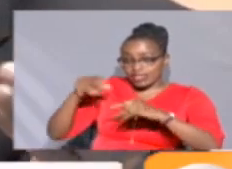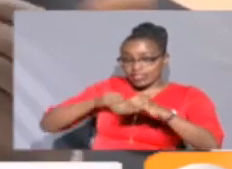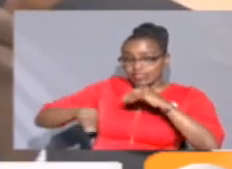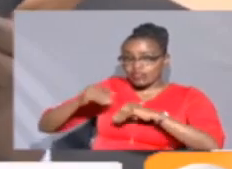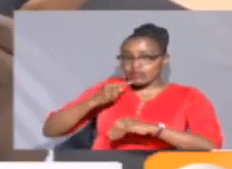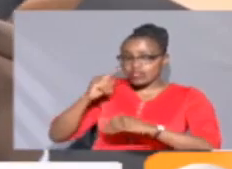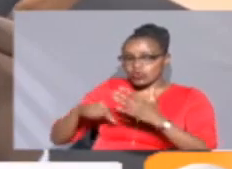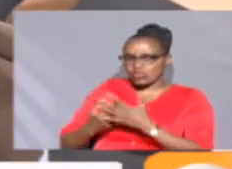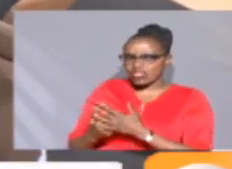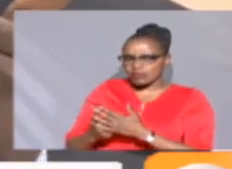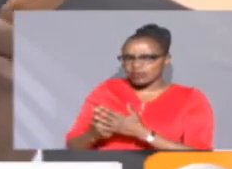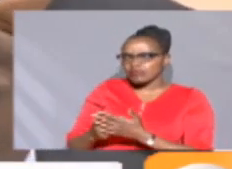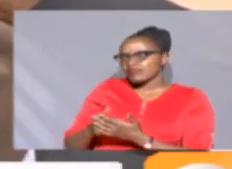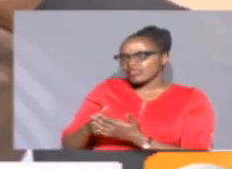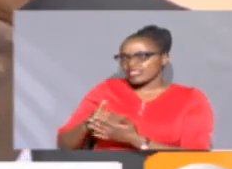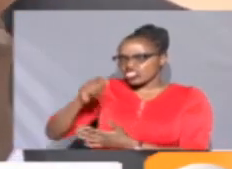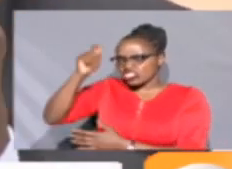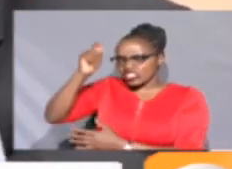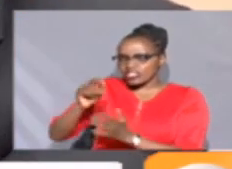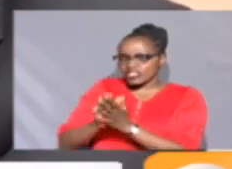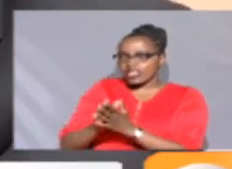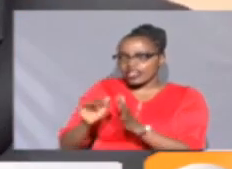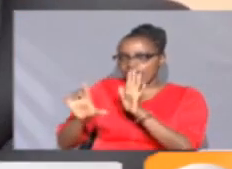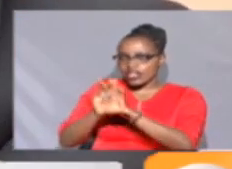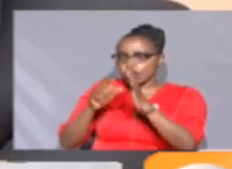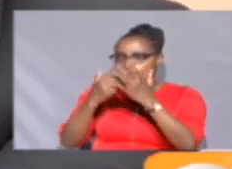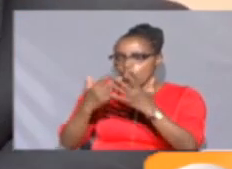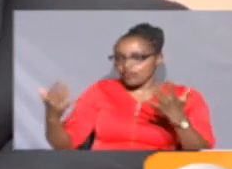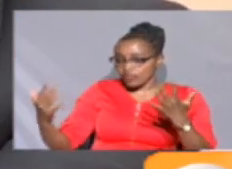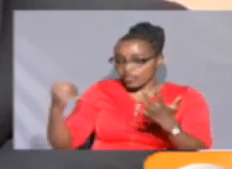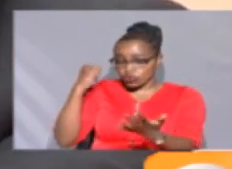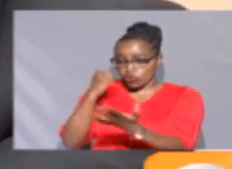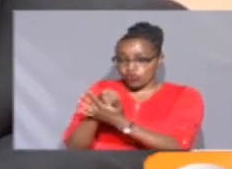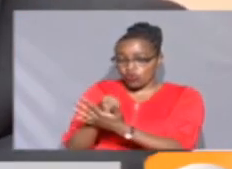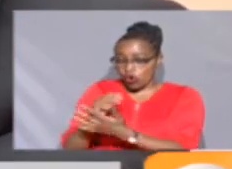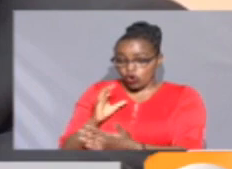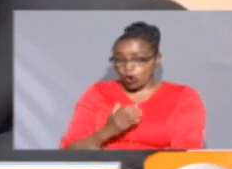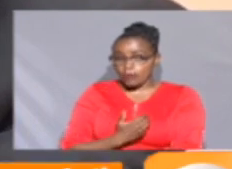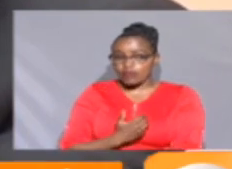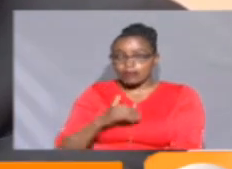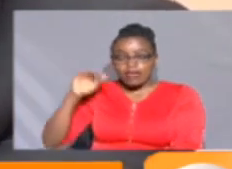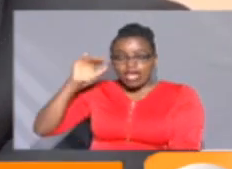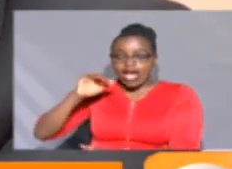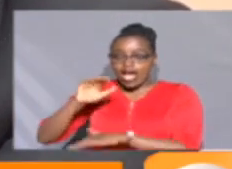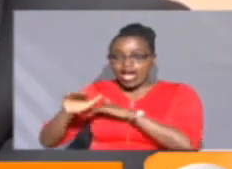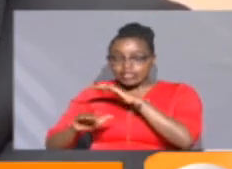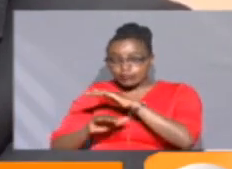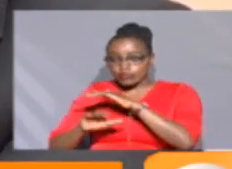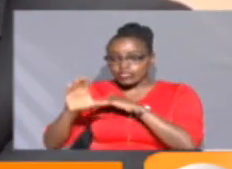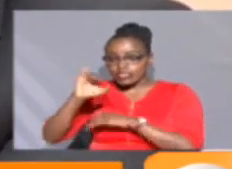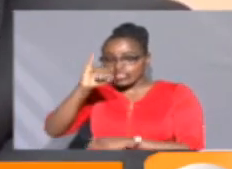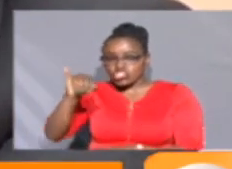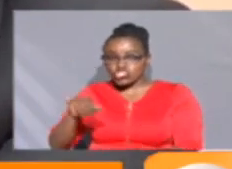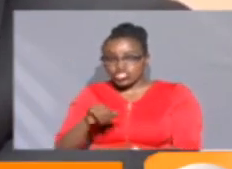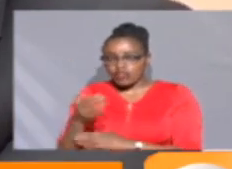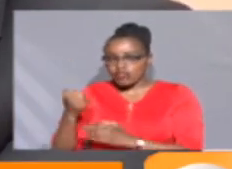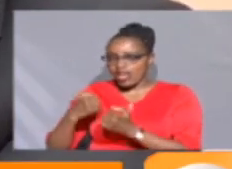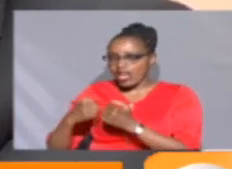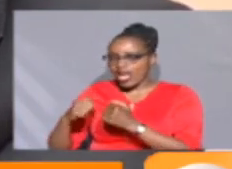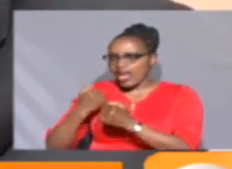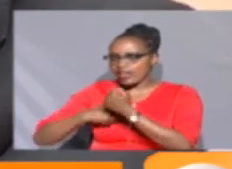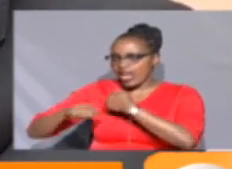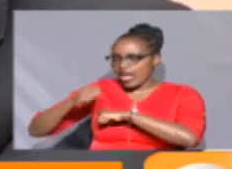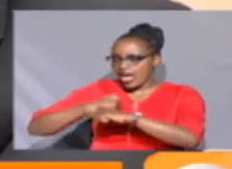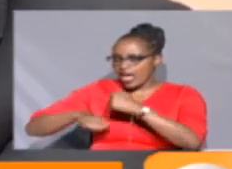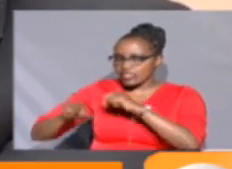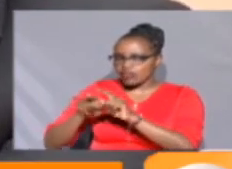You know, I sit in Justice and Legal Affairs Committee. When I hear the Deputy Chief Justice, in whose vetting I was an active player, and